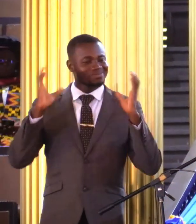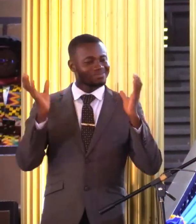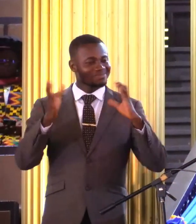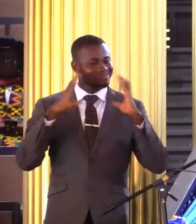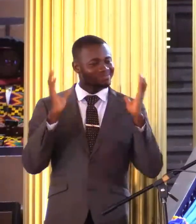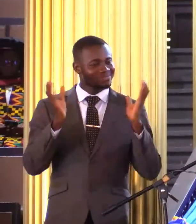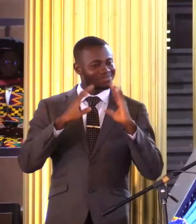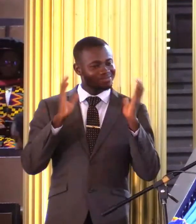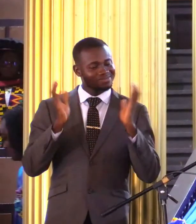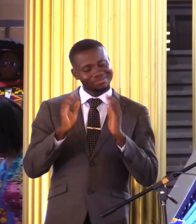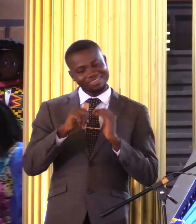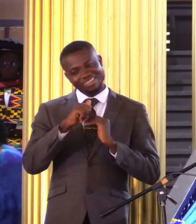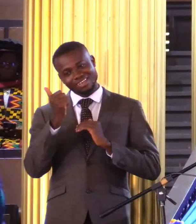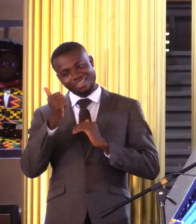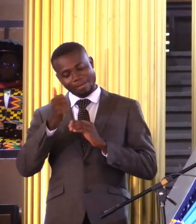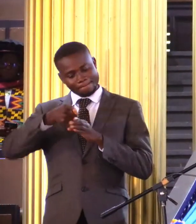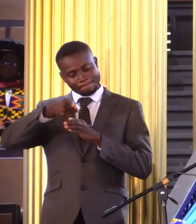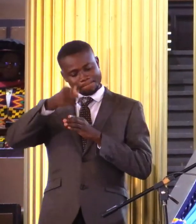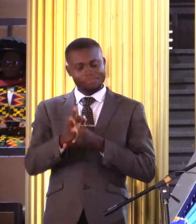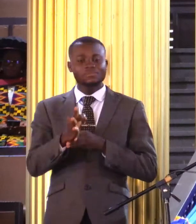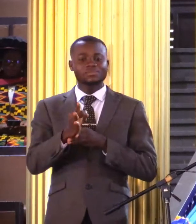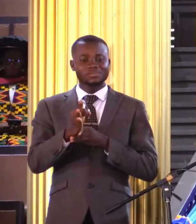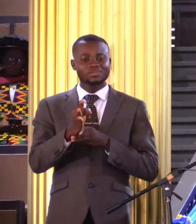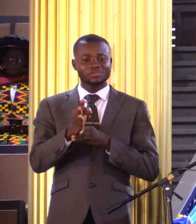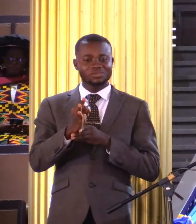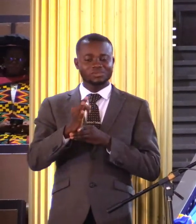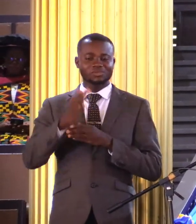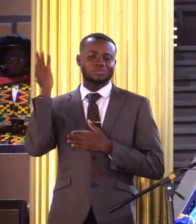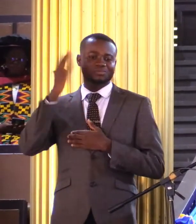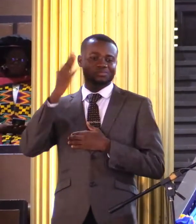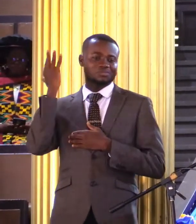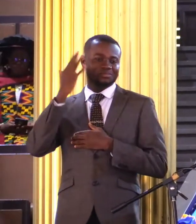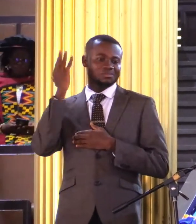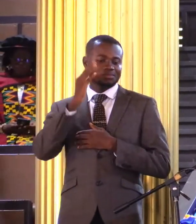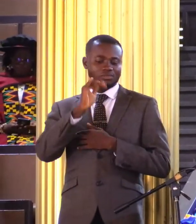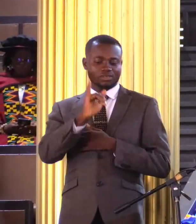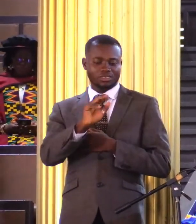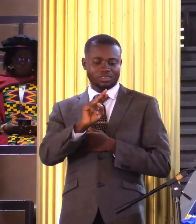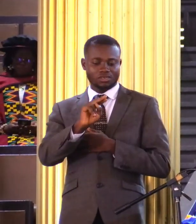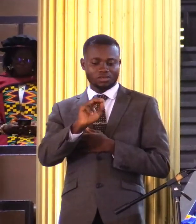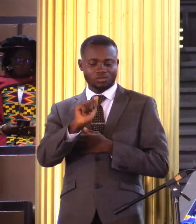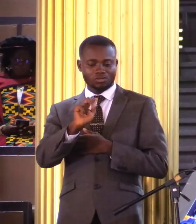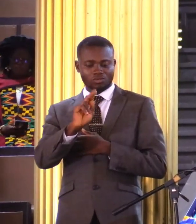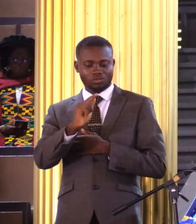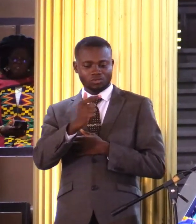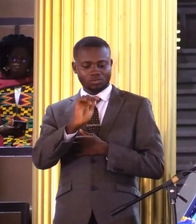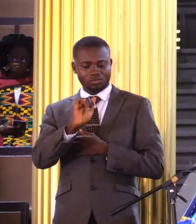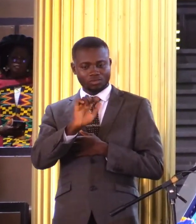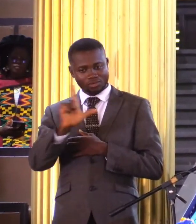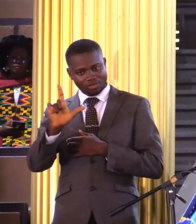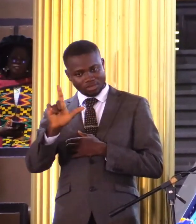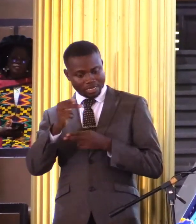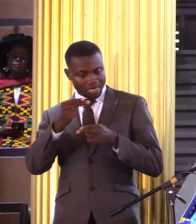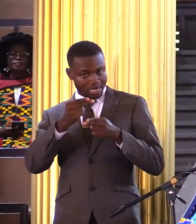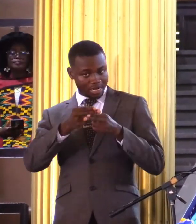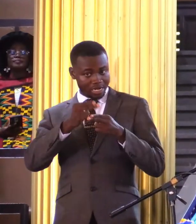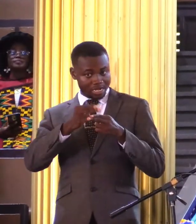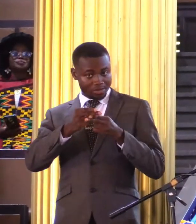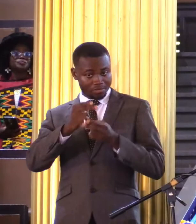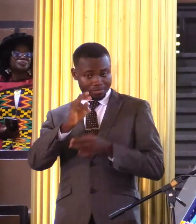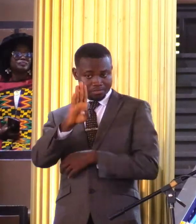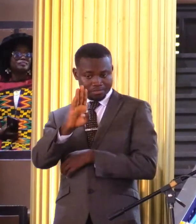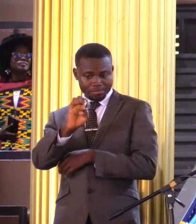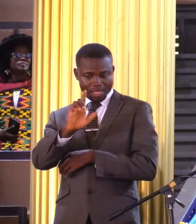yet another full professor as he delivers his inaugural lecture. Today, Professor Ajediran Idowu